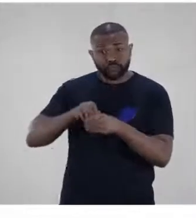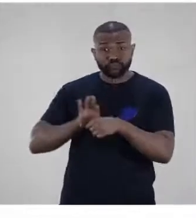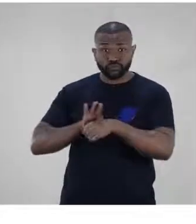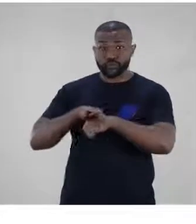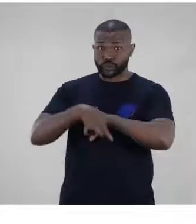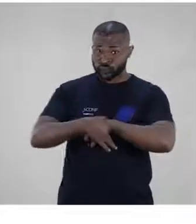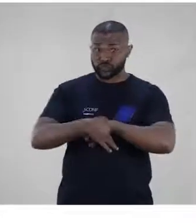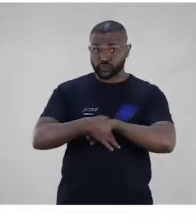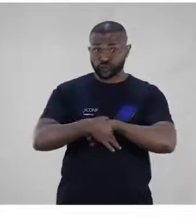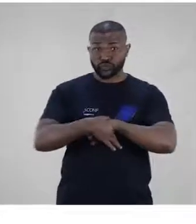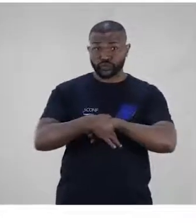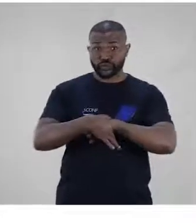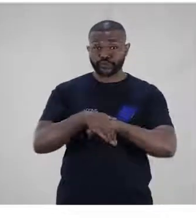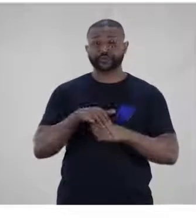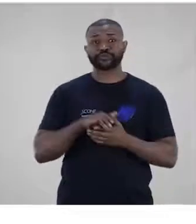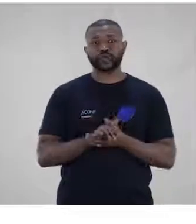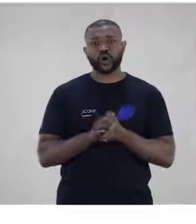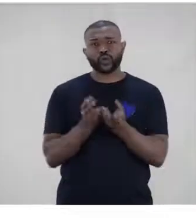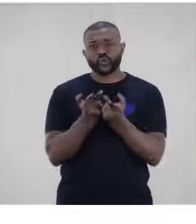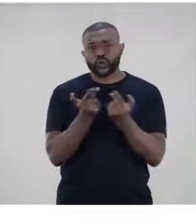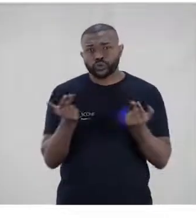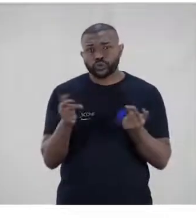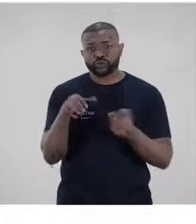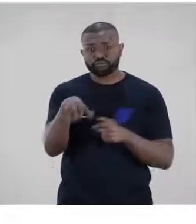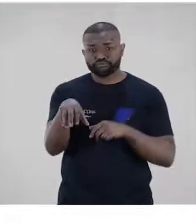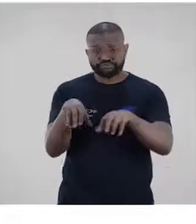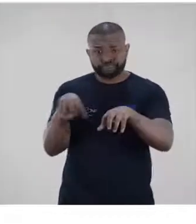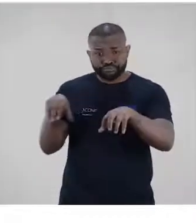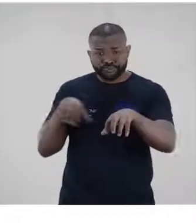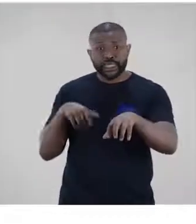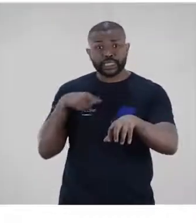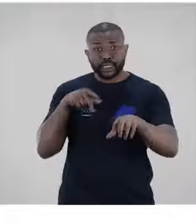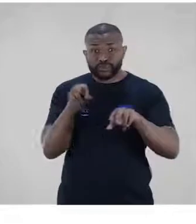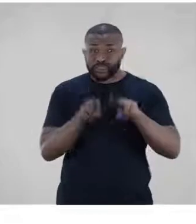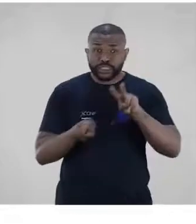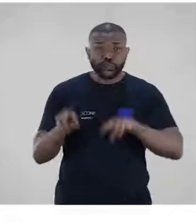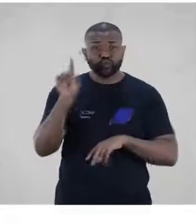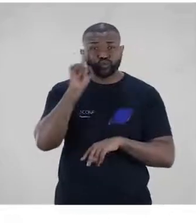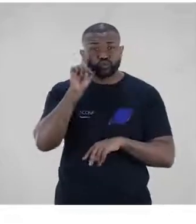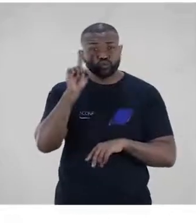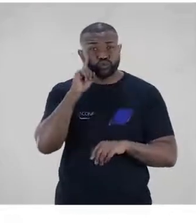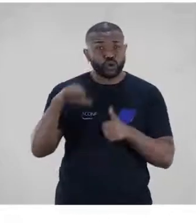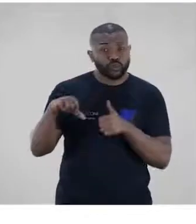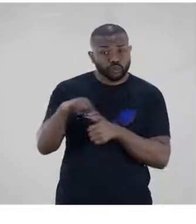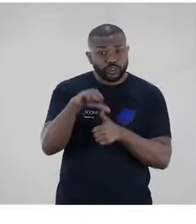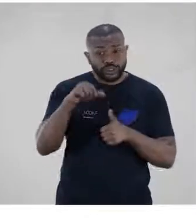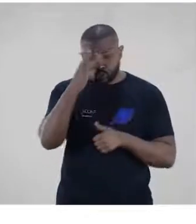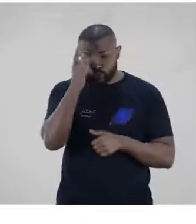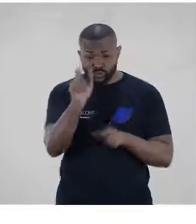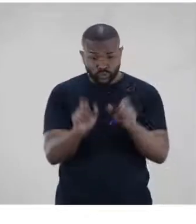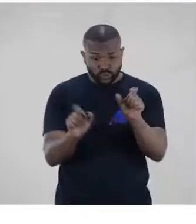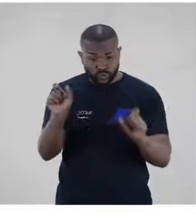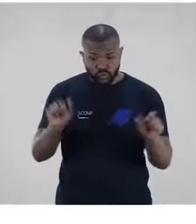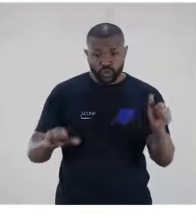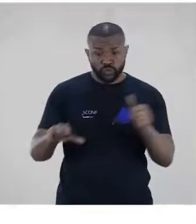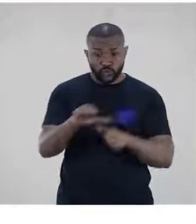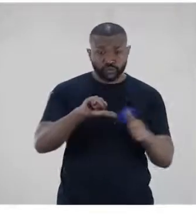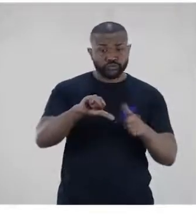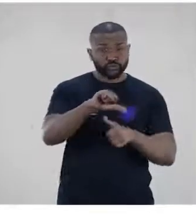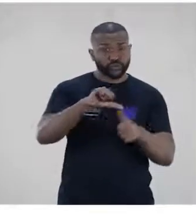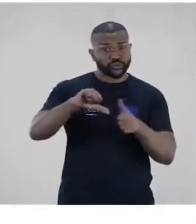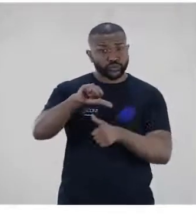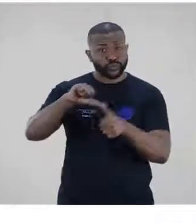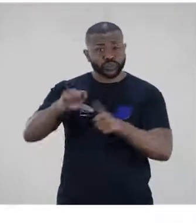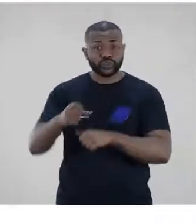data product has a daily snapshot member changes now. Members get registered, new members